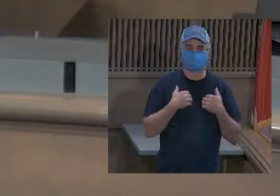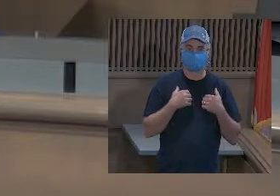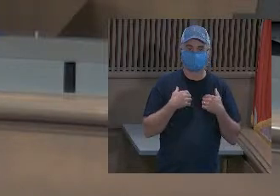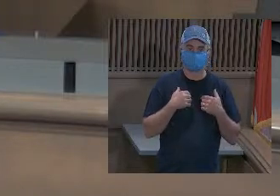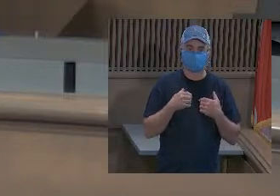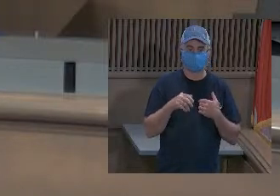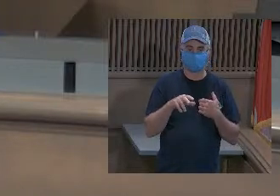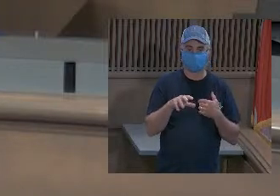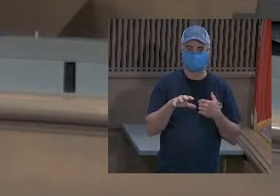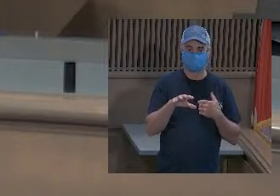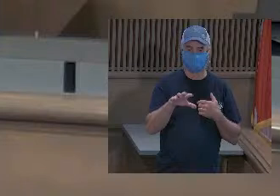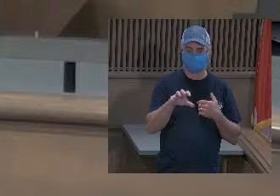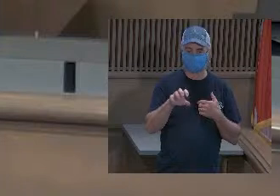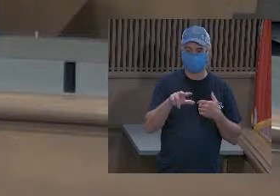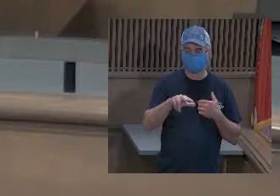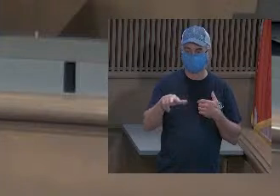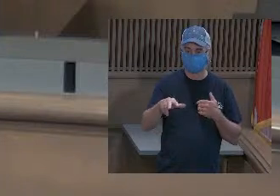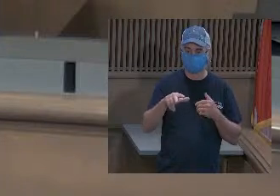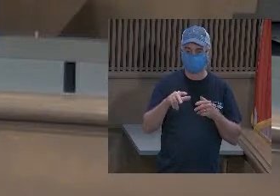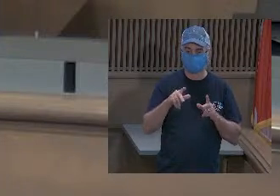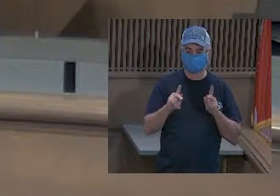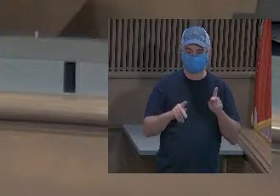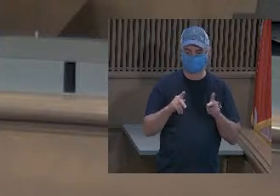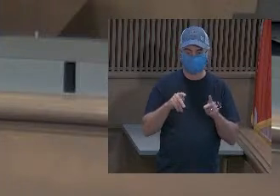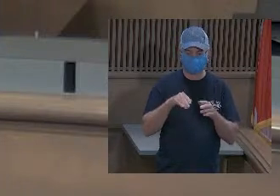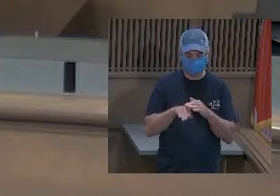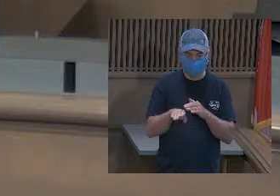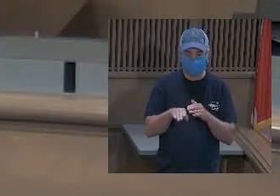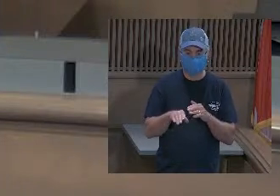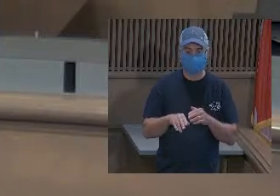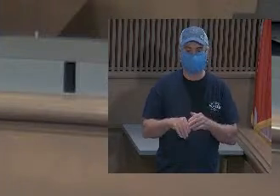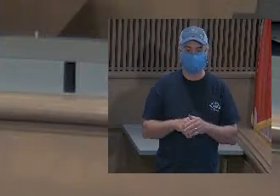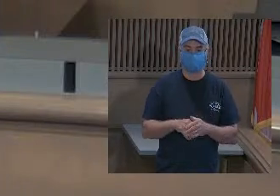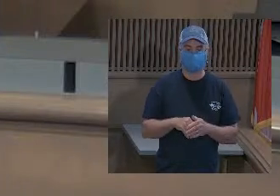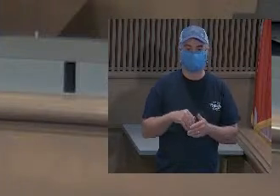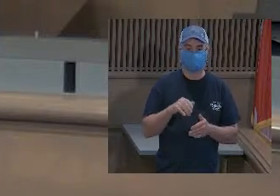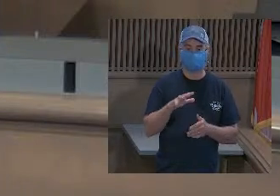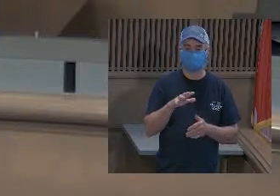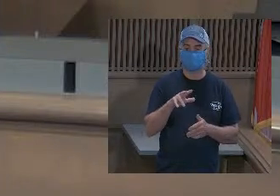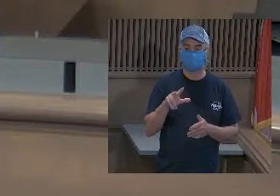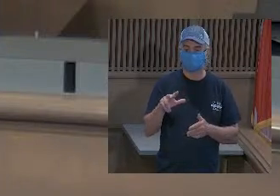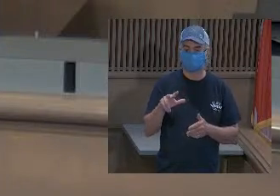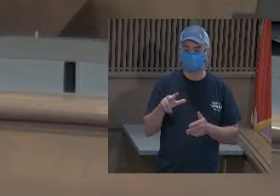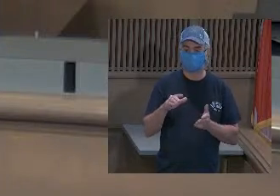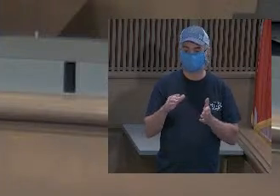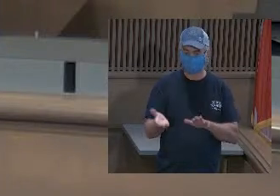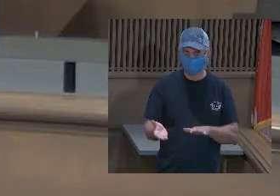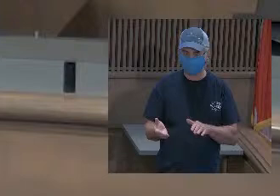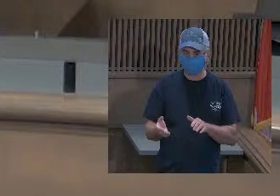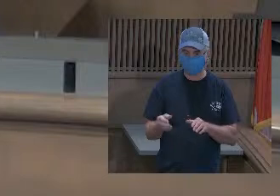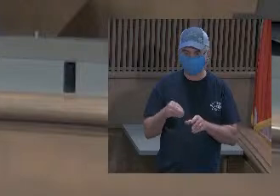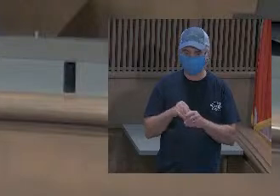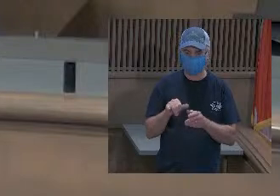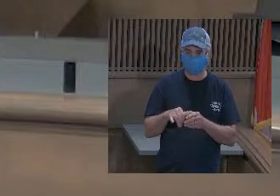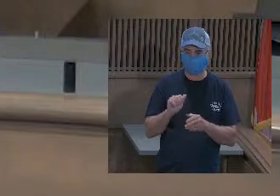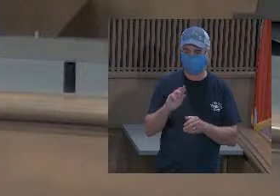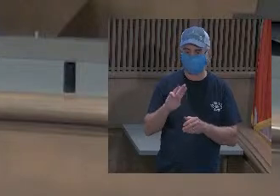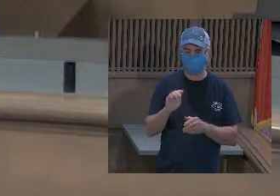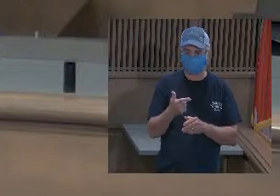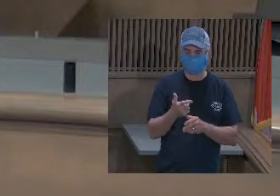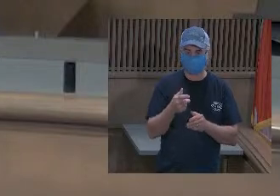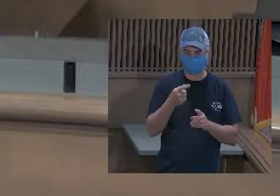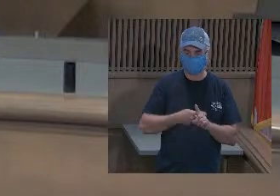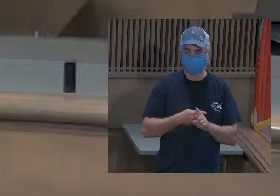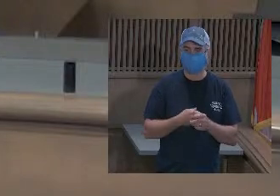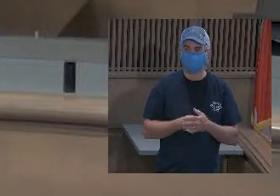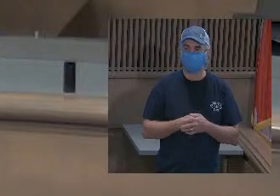533 COVID patients that were admitted, 57 COVID deaths in the month of August. You know, we